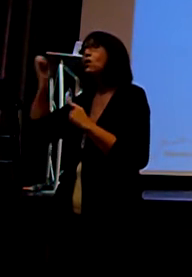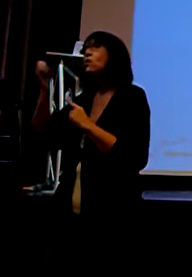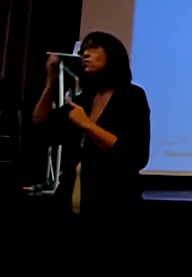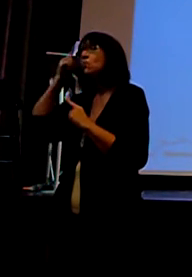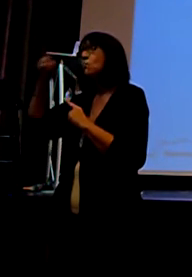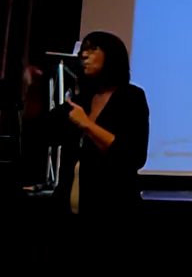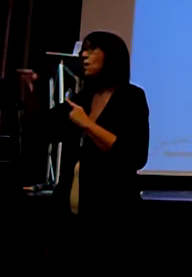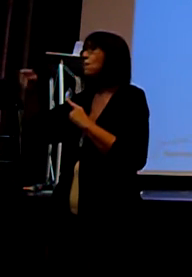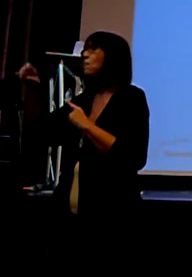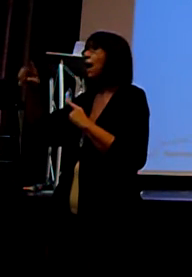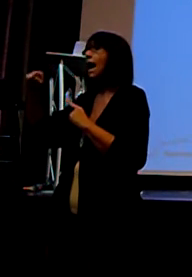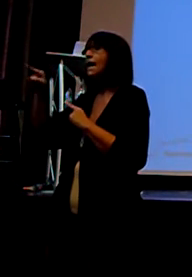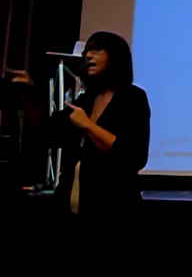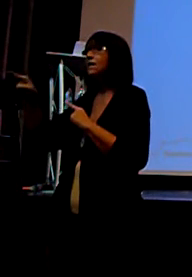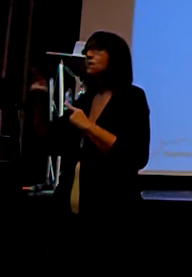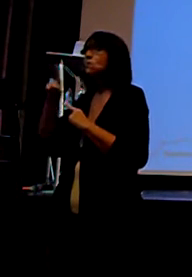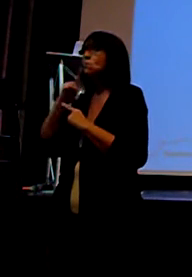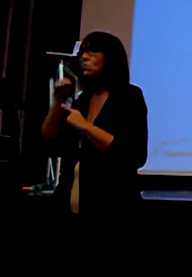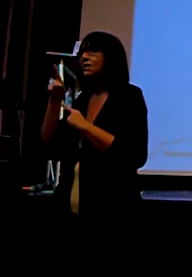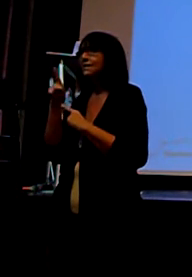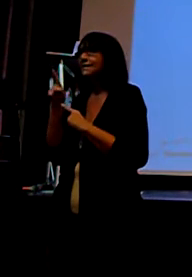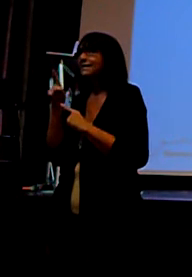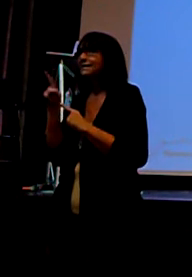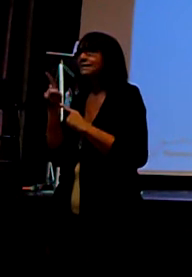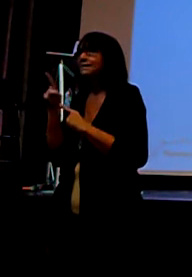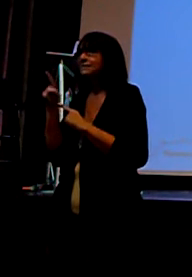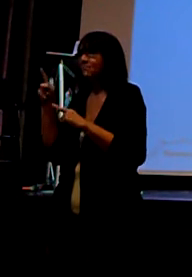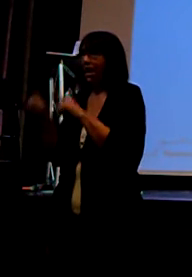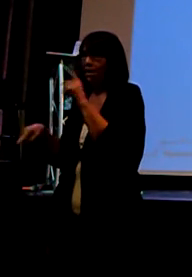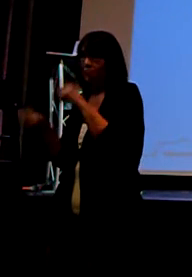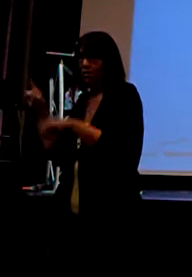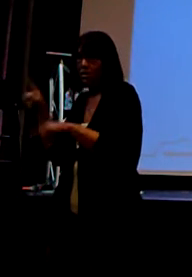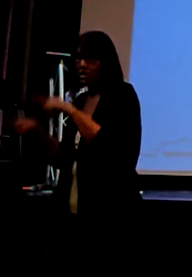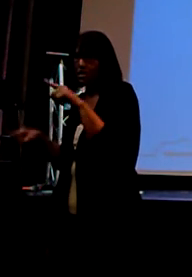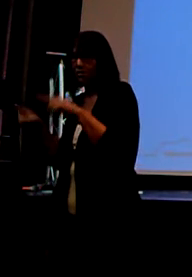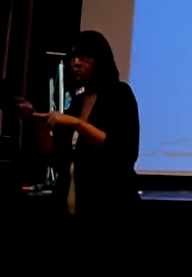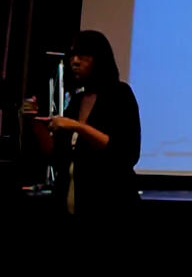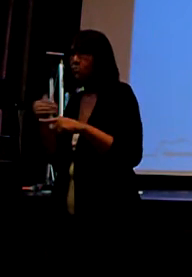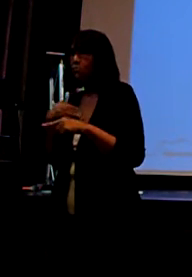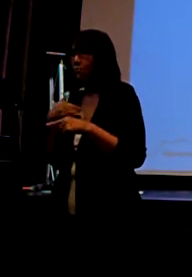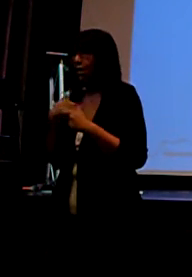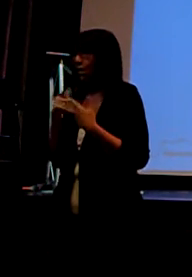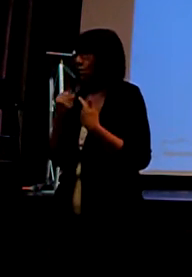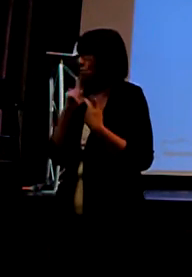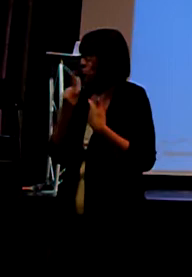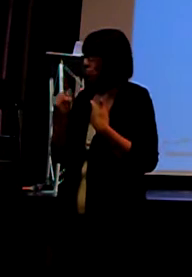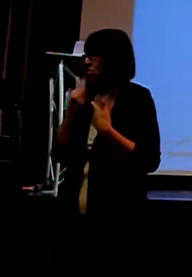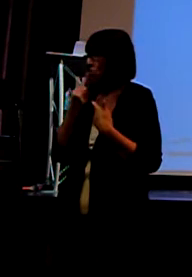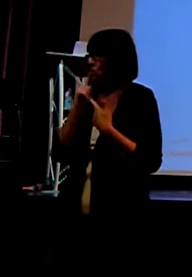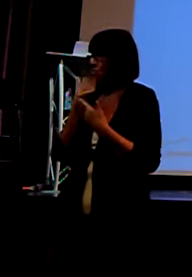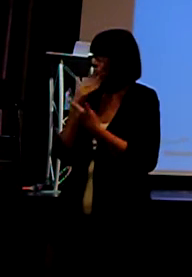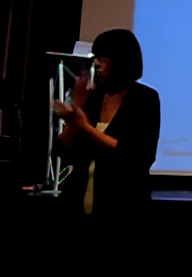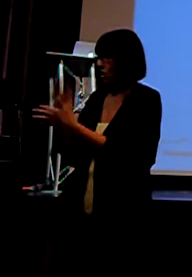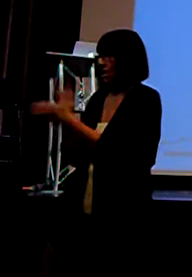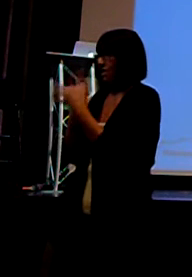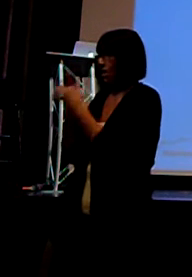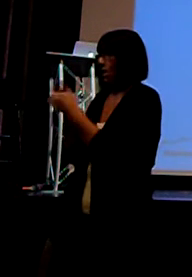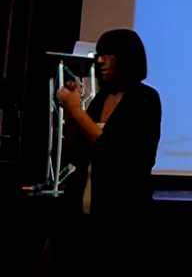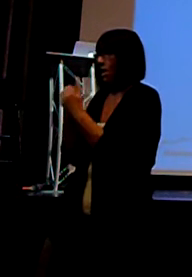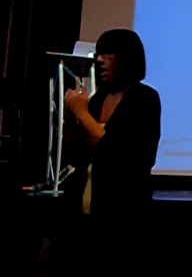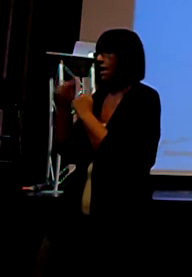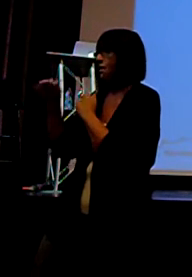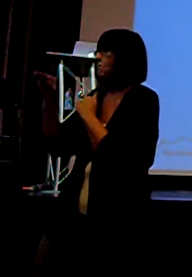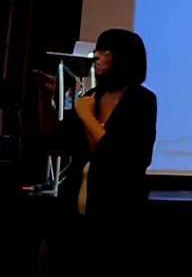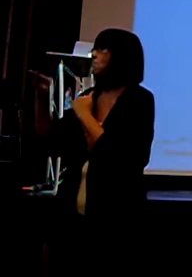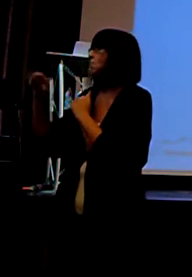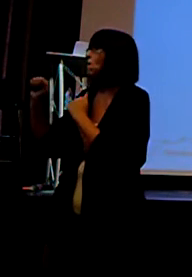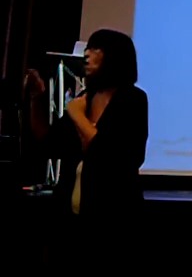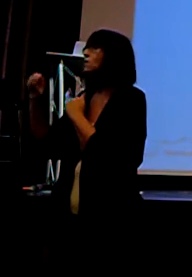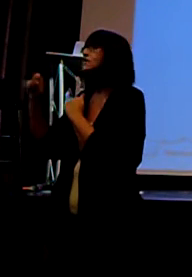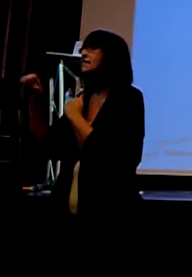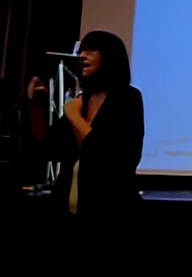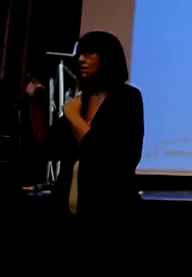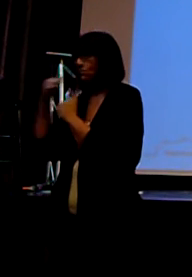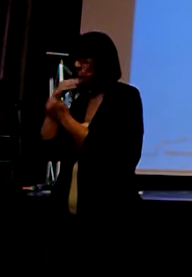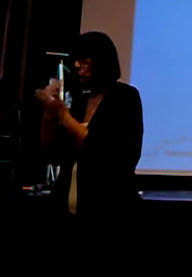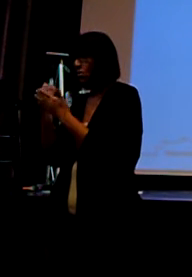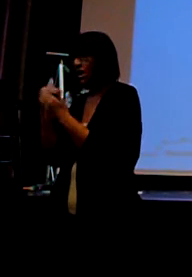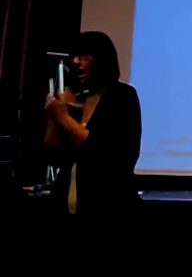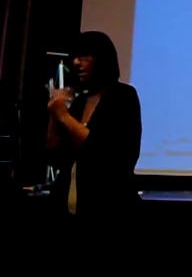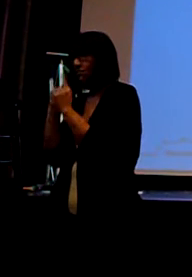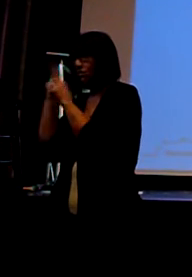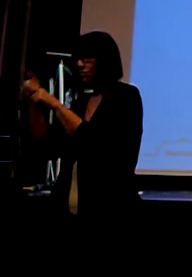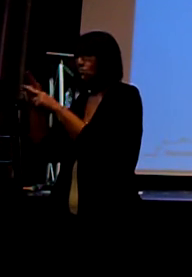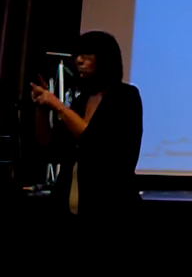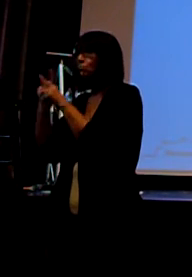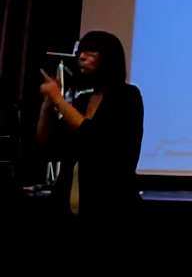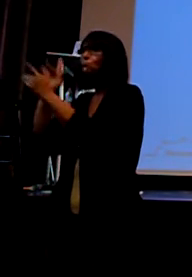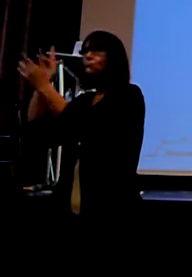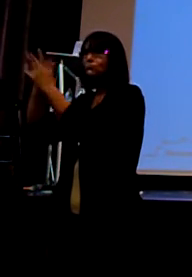pilots are varying quite a lot. We have had really good cooperation with the pilots in Marseille. They're really good. I've been up to their